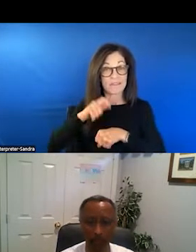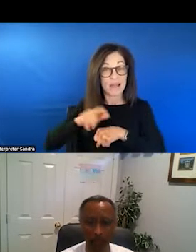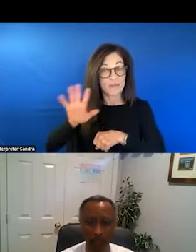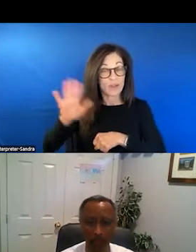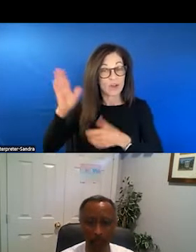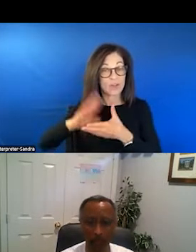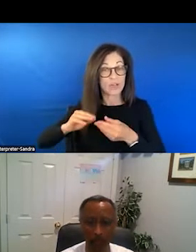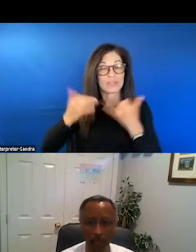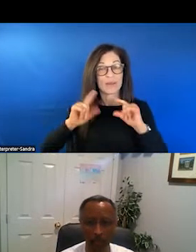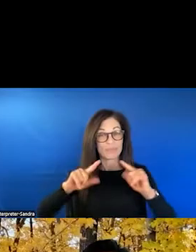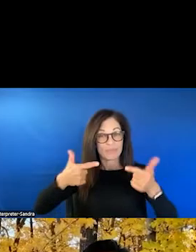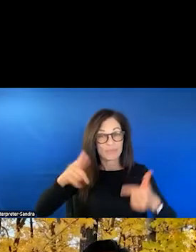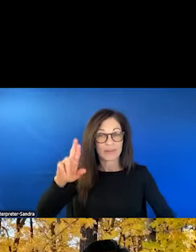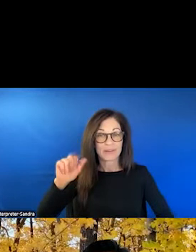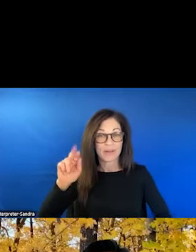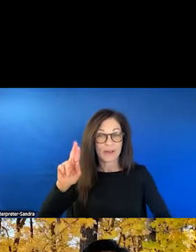to begin.